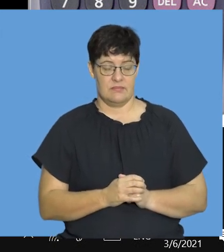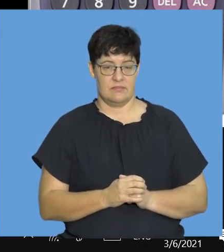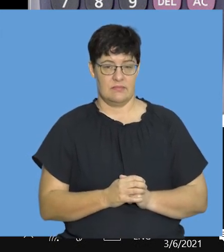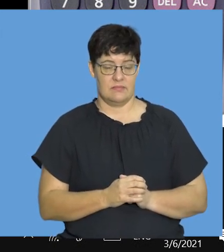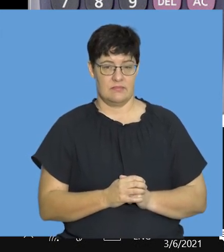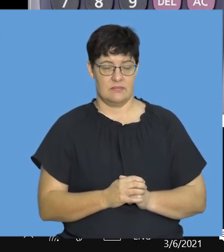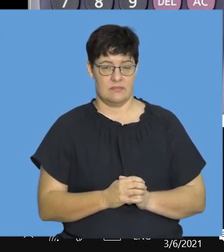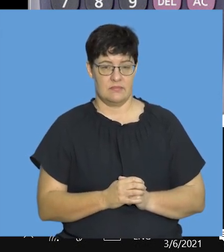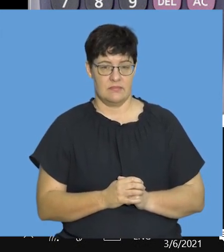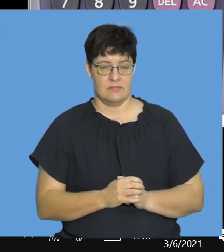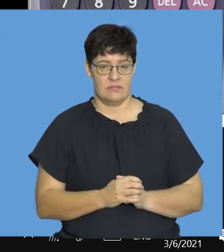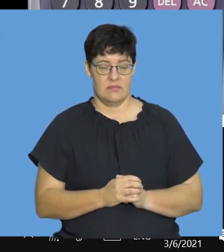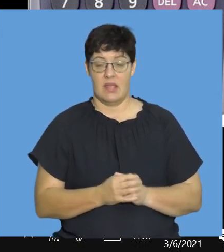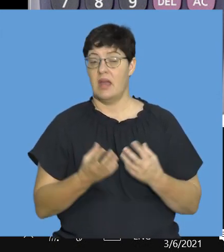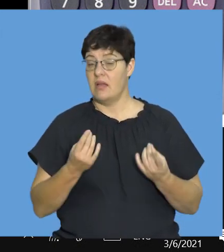and the figure is